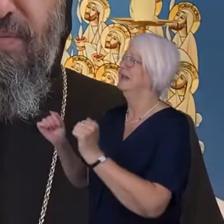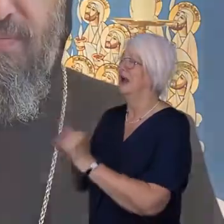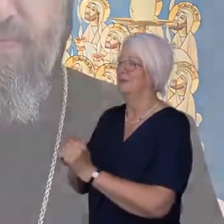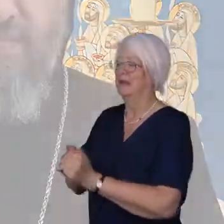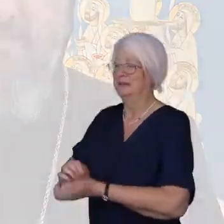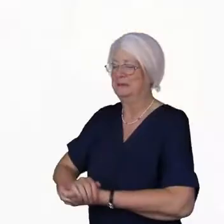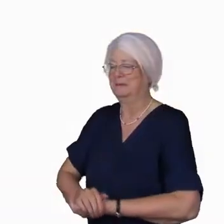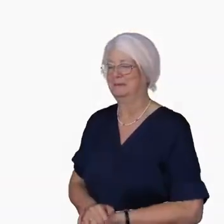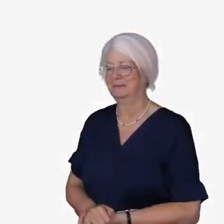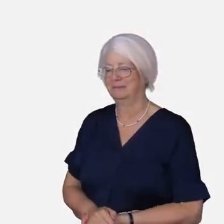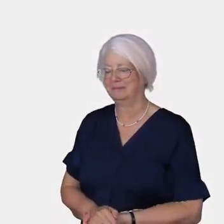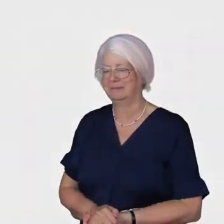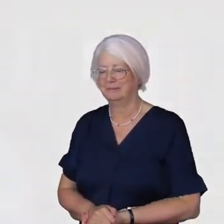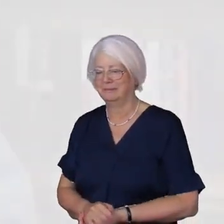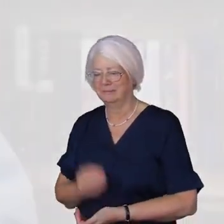Amen.